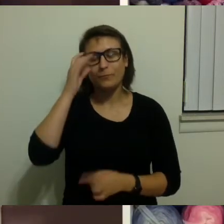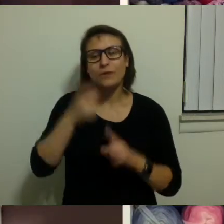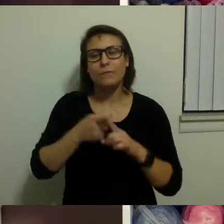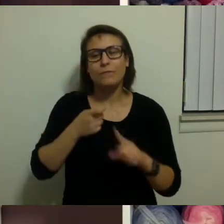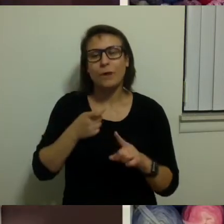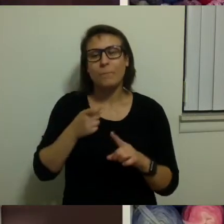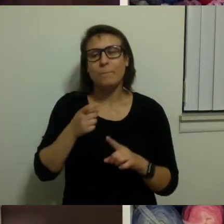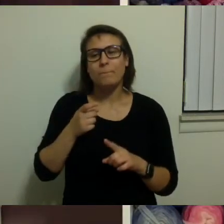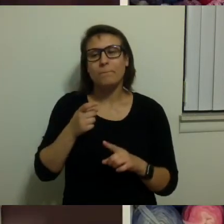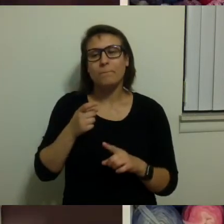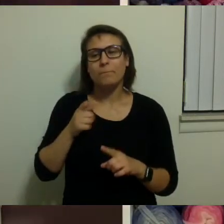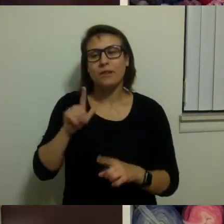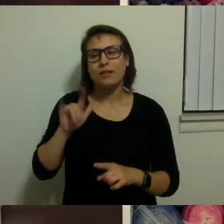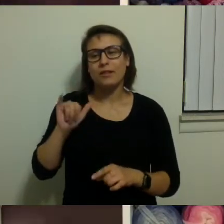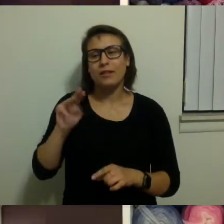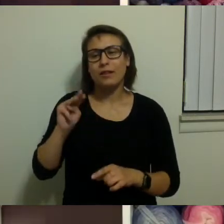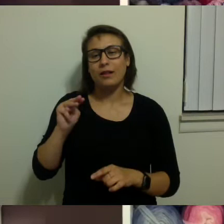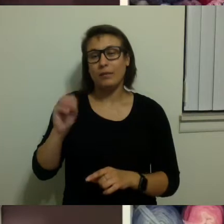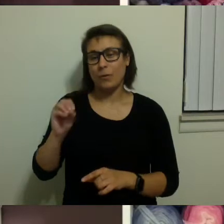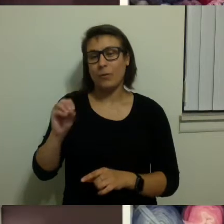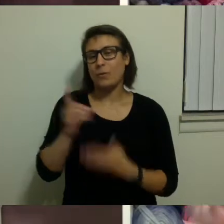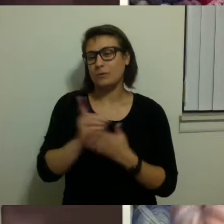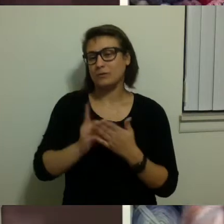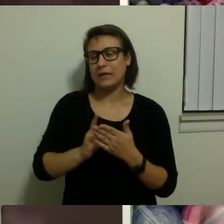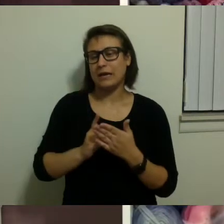from Limo Design.